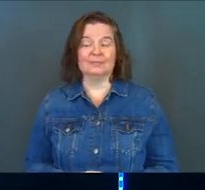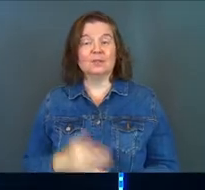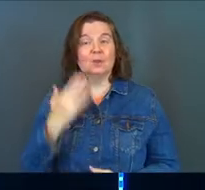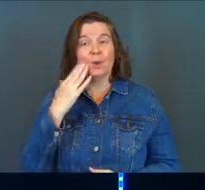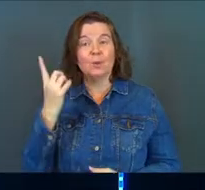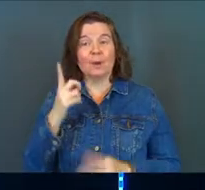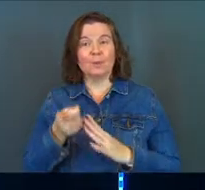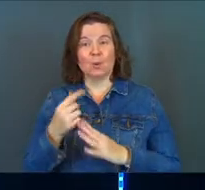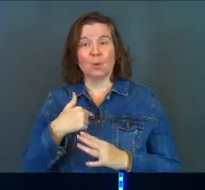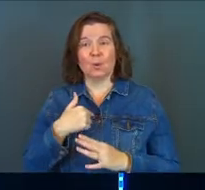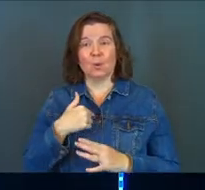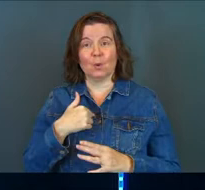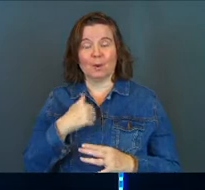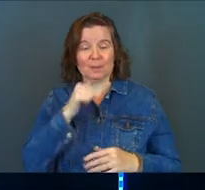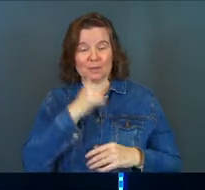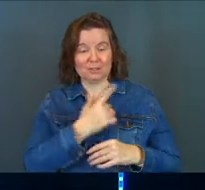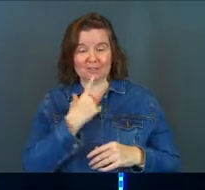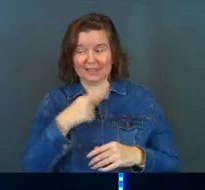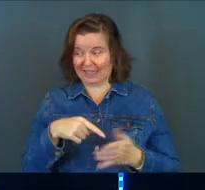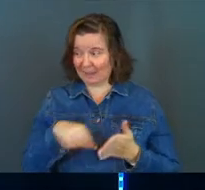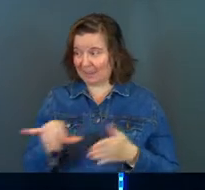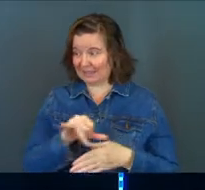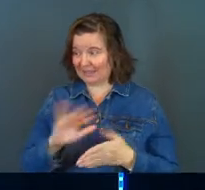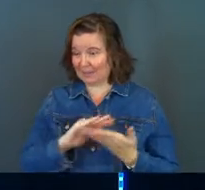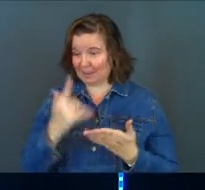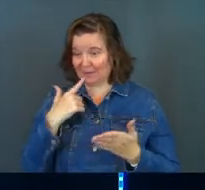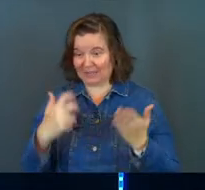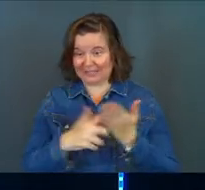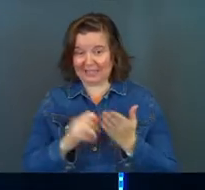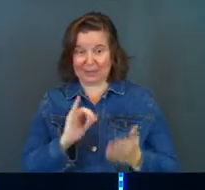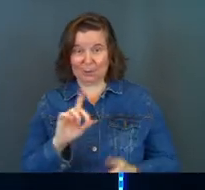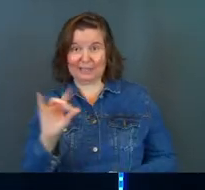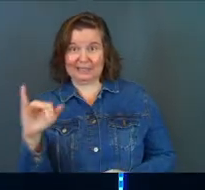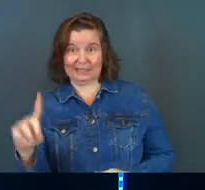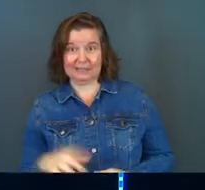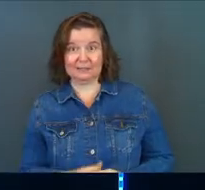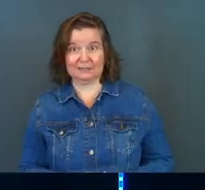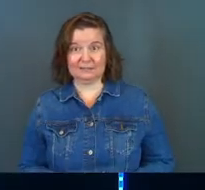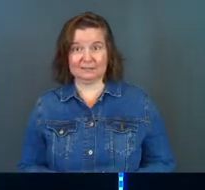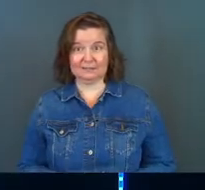You know, at one point she says to me, she's like, they paid the same amount for their tickets as we did.